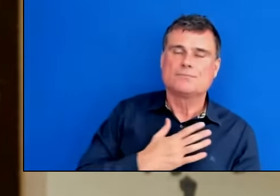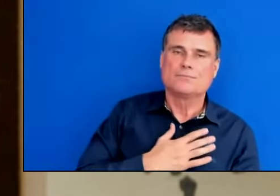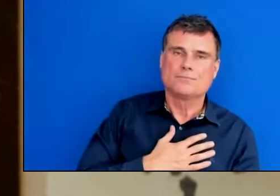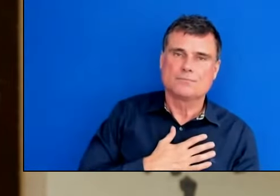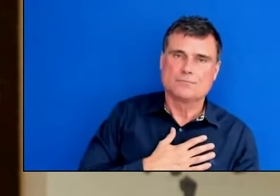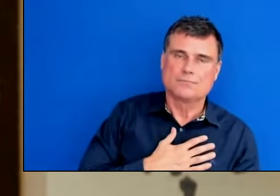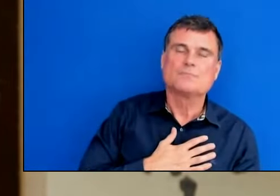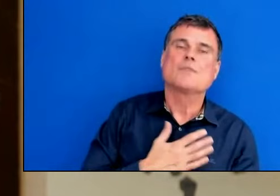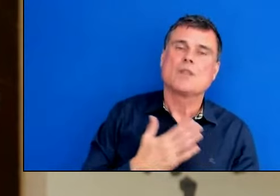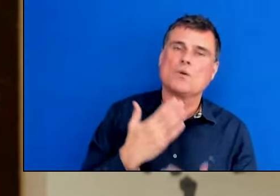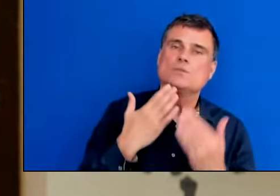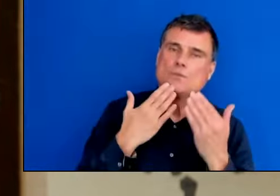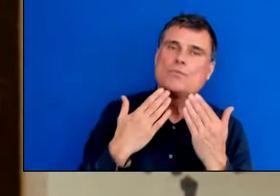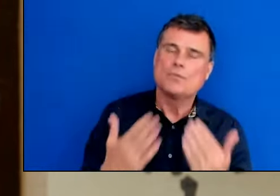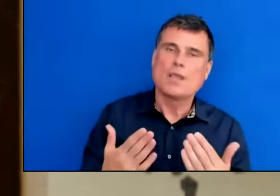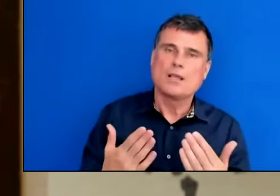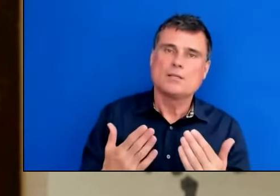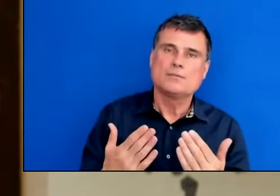I would like to